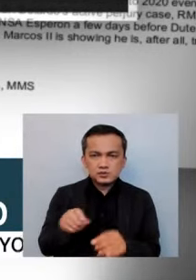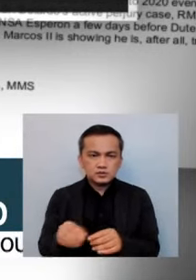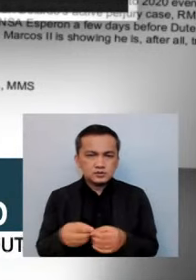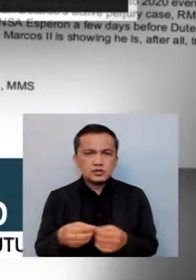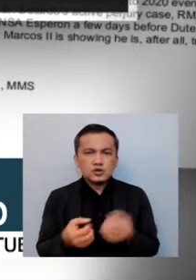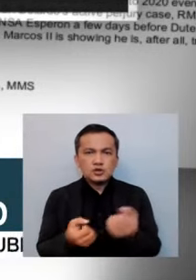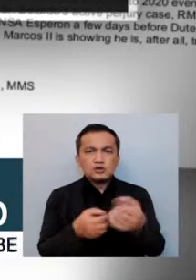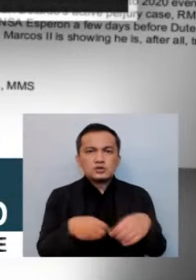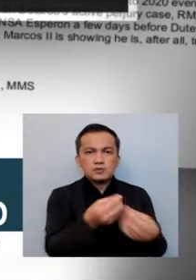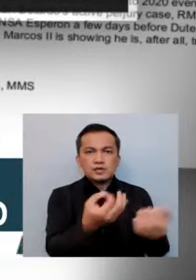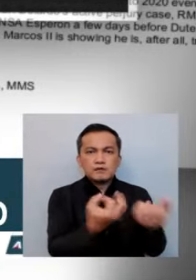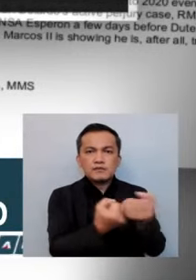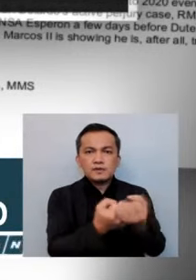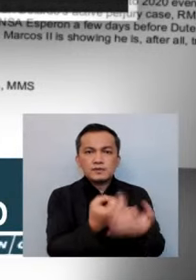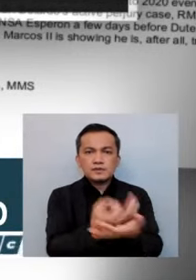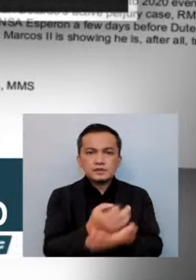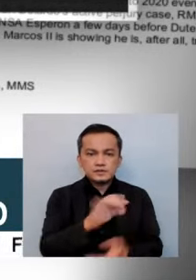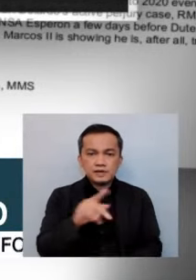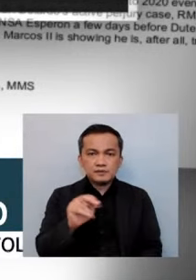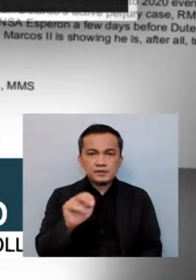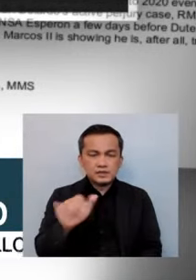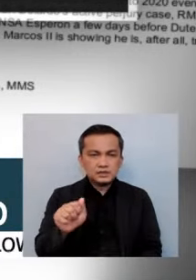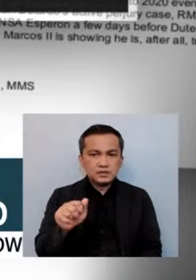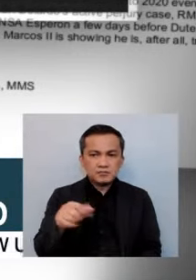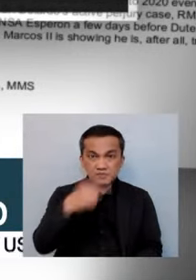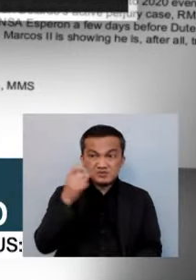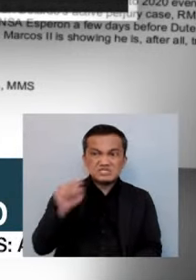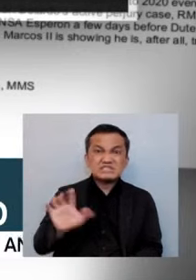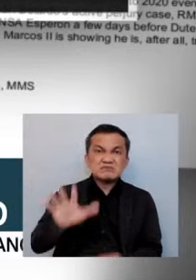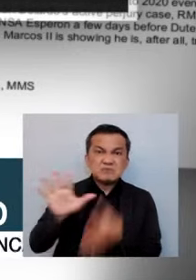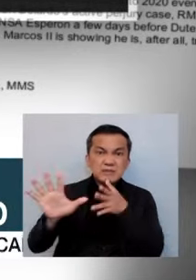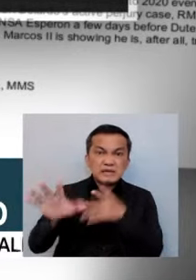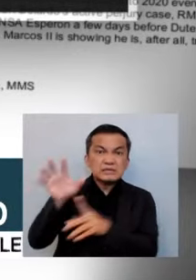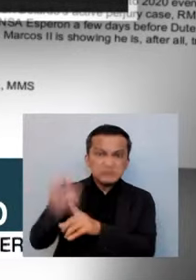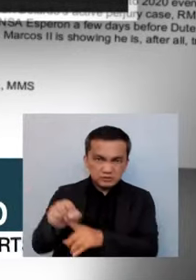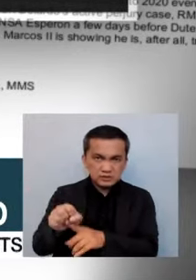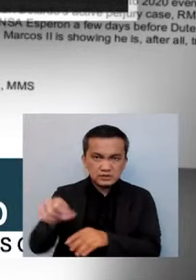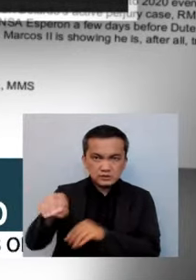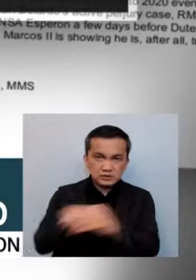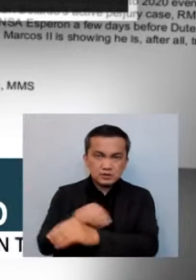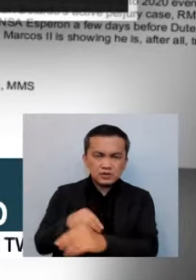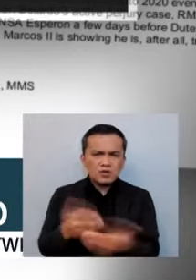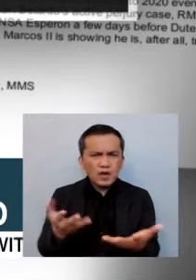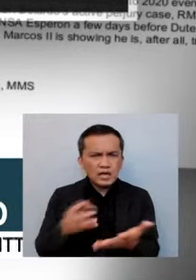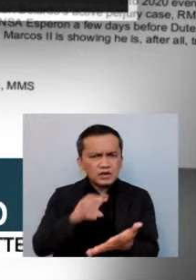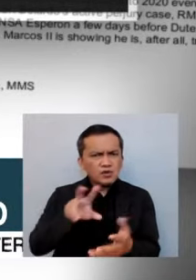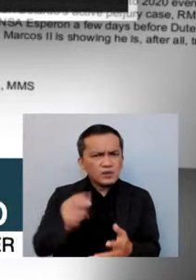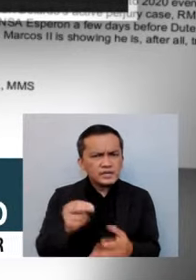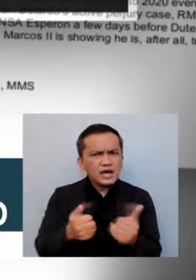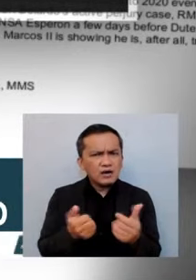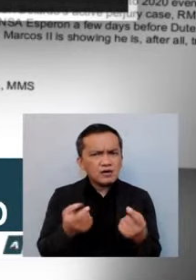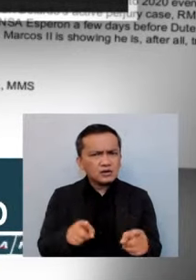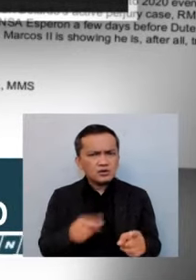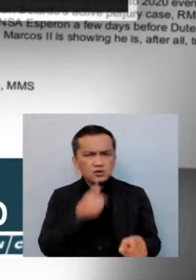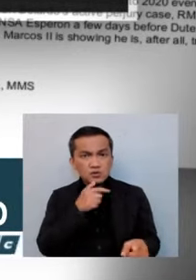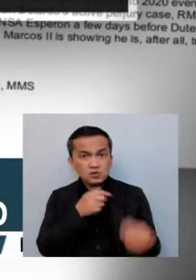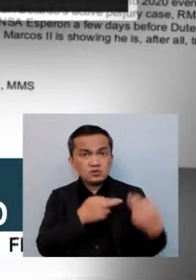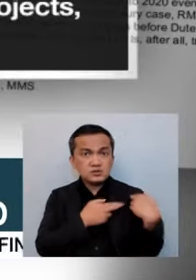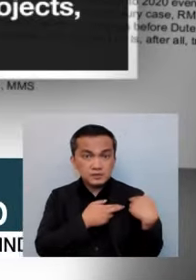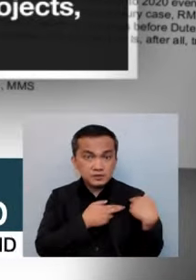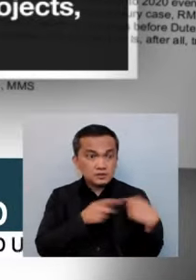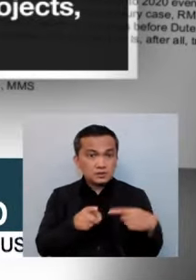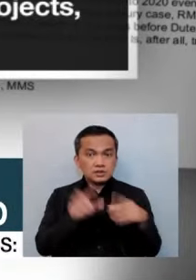CPP-NPA because authorities supposedly arrested her mother. No additional details were given as to when, where, or how this happened, or who were involved in the